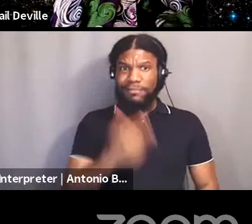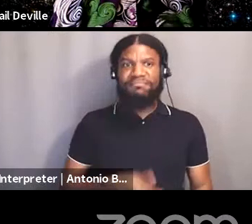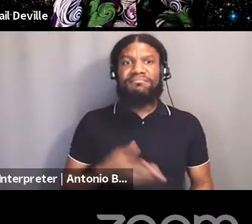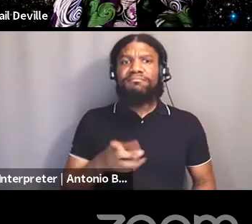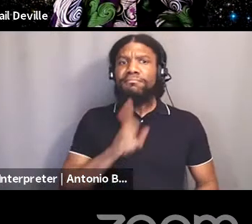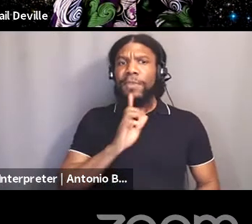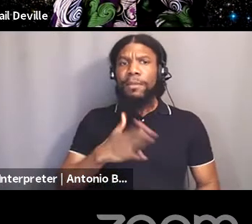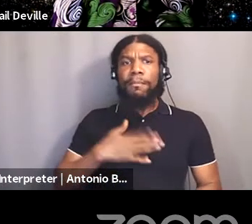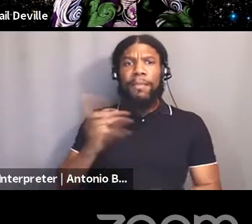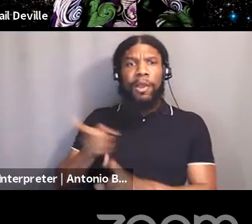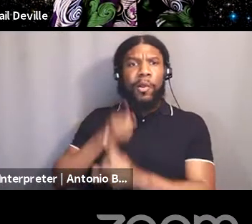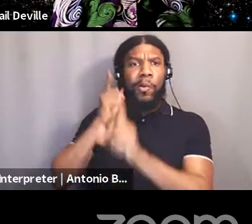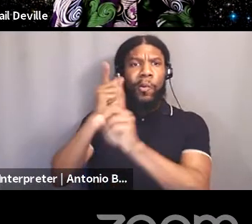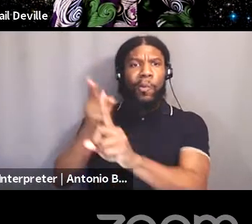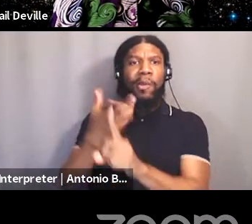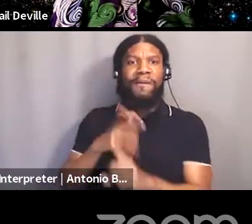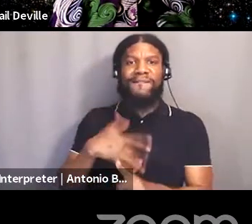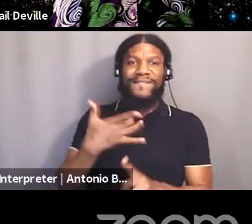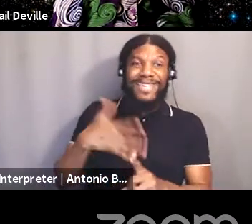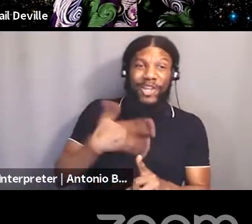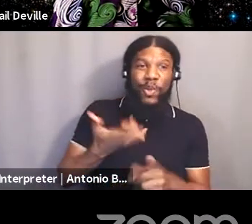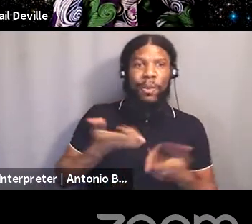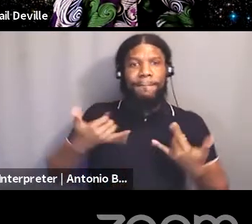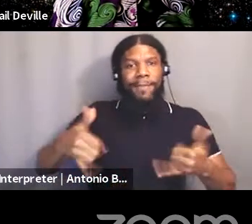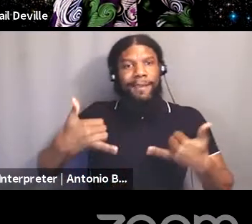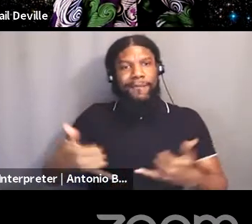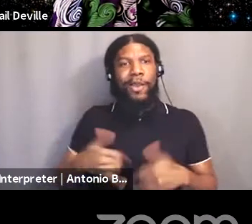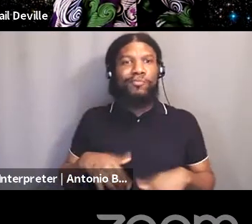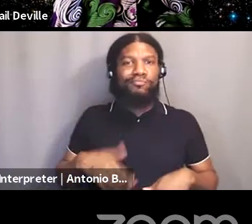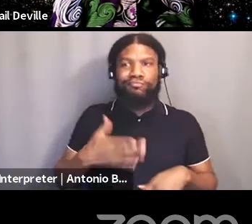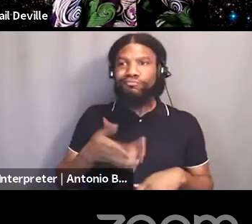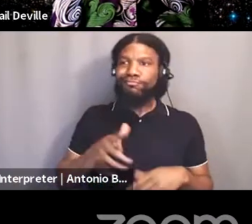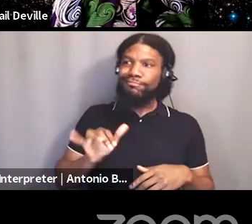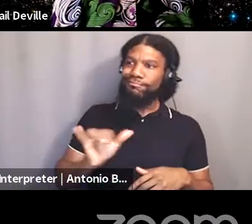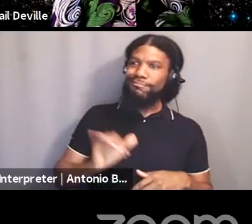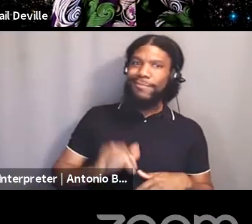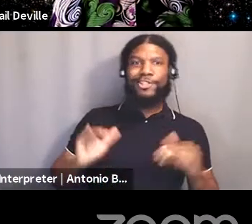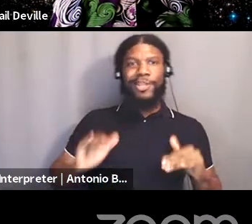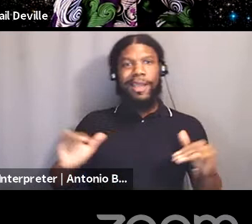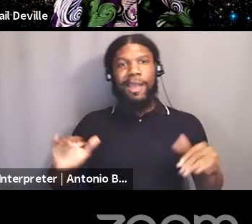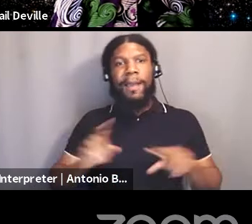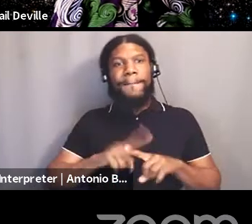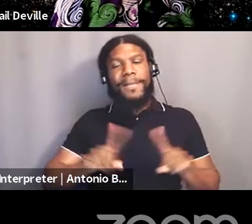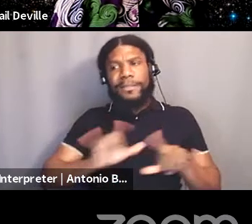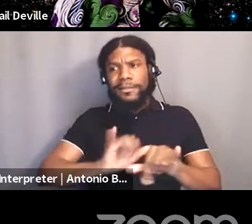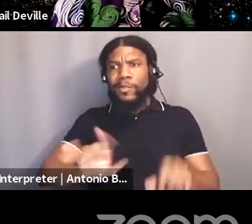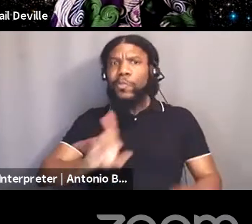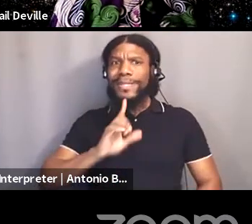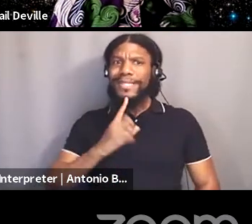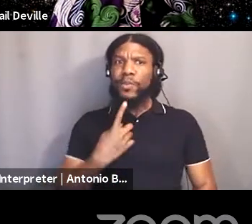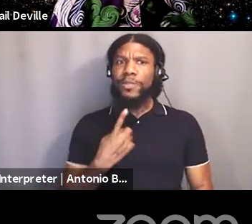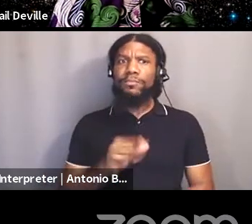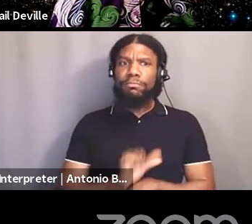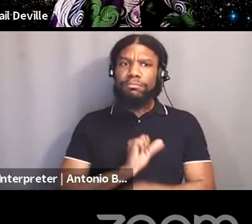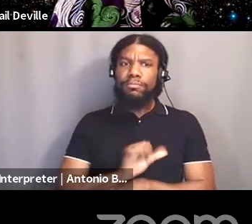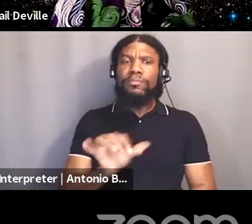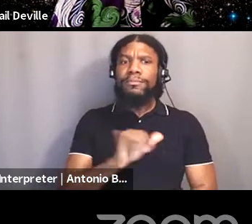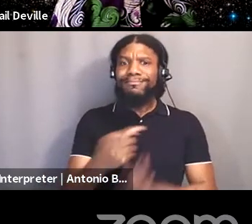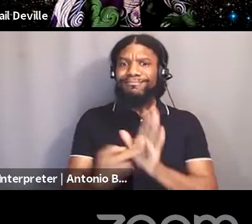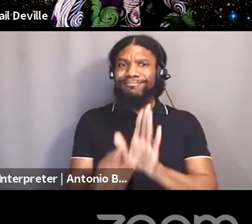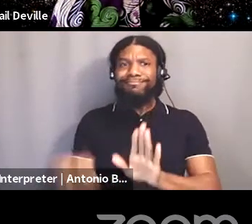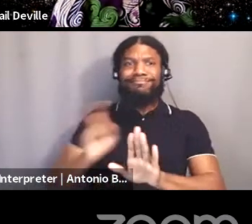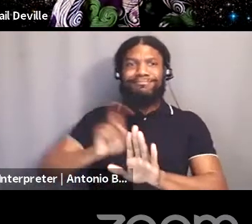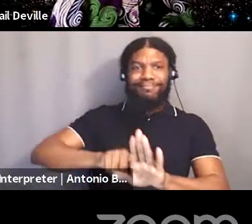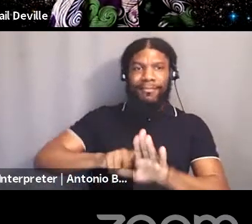like something both playful and childlike, but also something very serious. And then there's obviously the